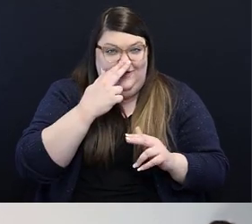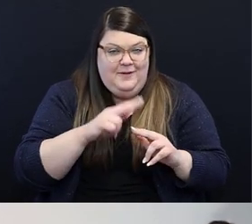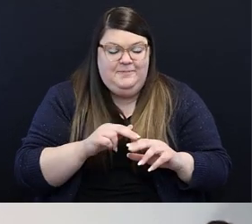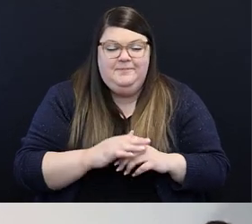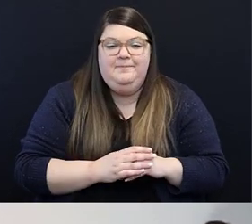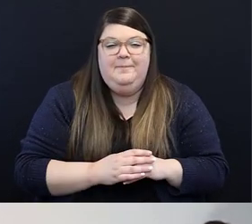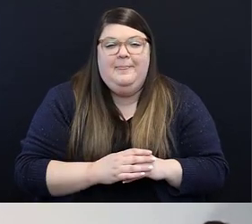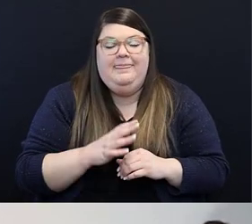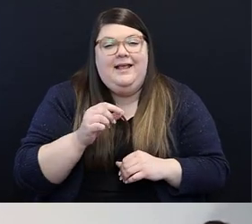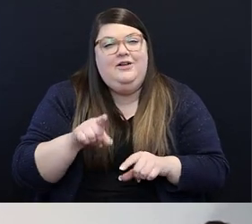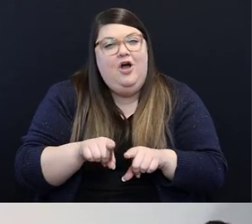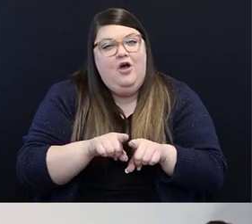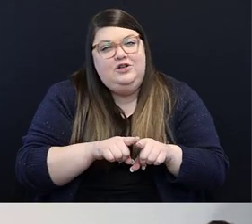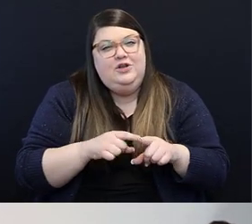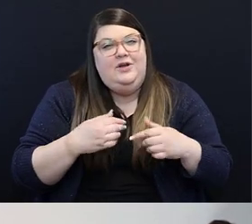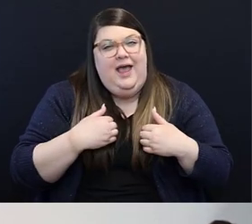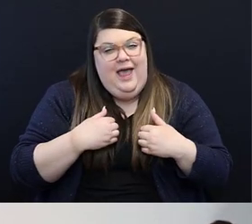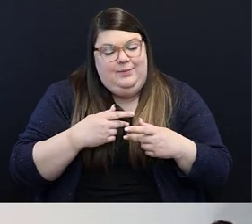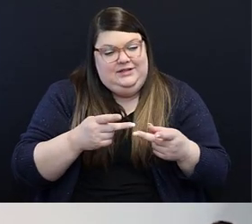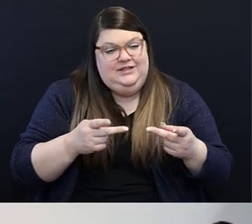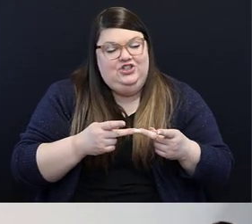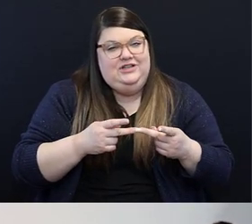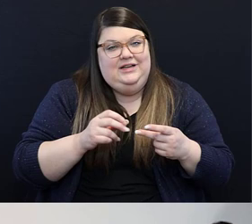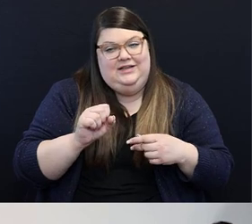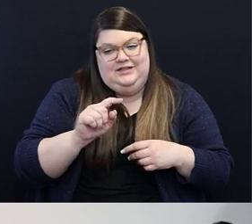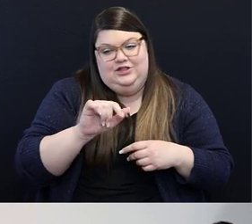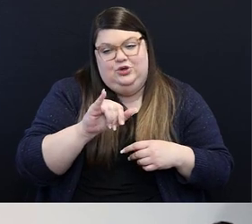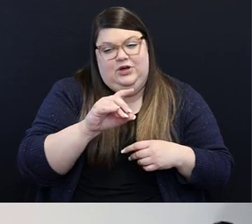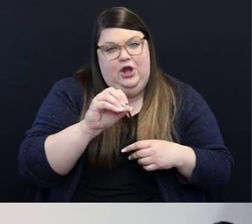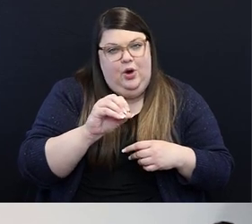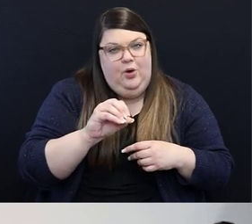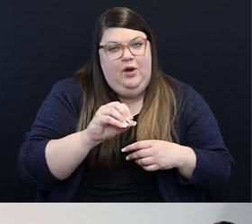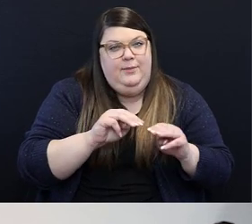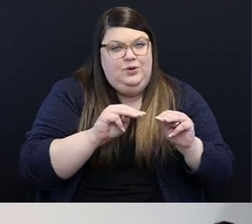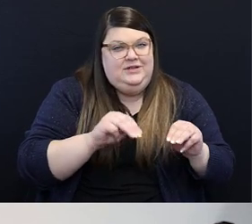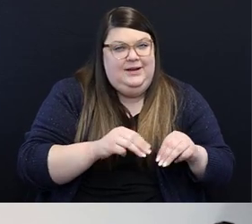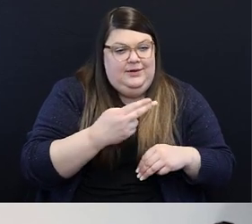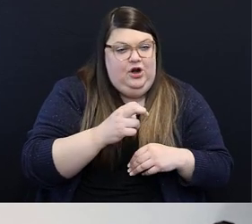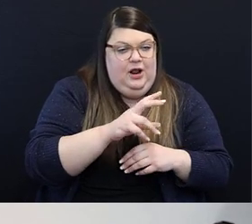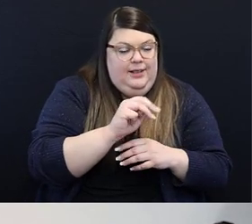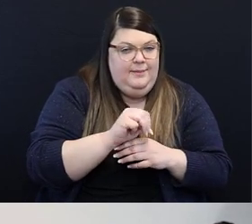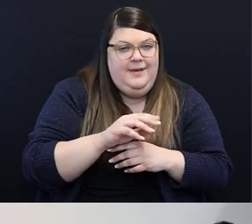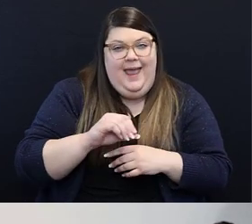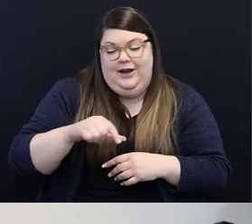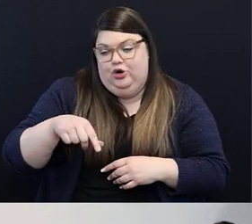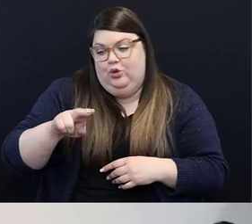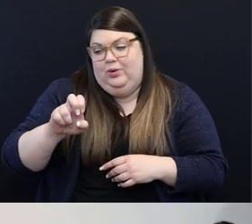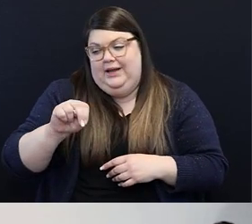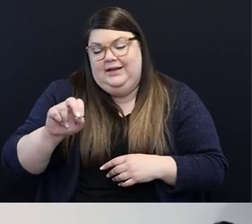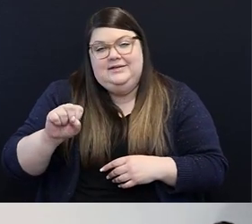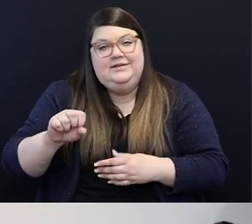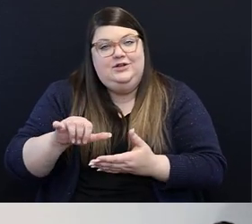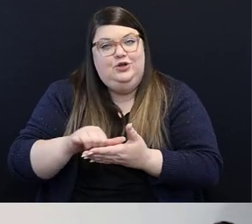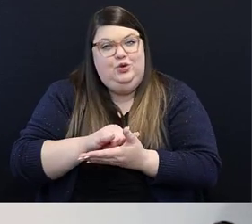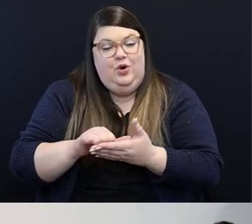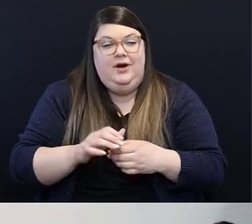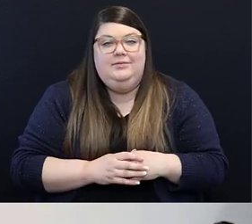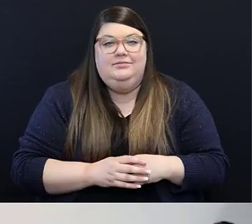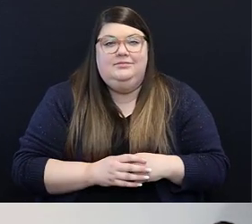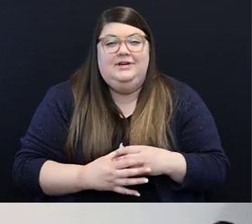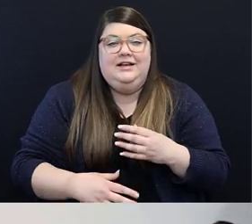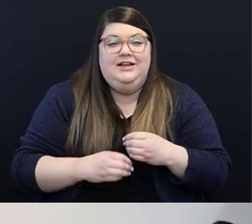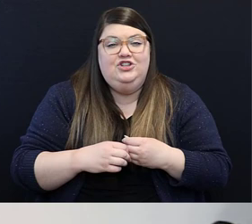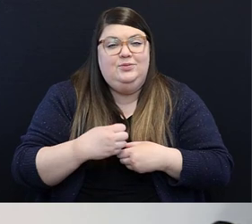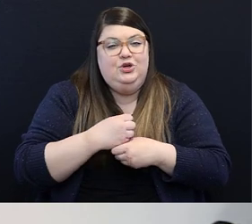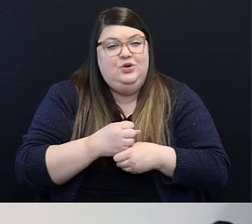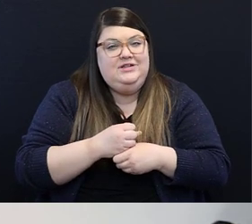fun. And she's also held curatorial positions at the Studio Museum in Harlem and the Queens Museum in Queens, New York. In addition to